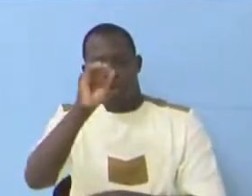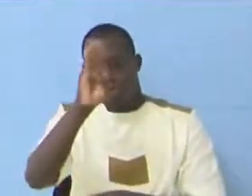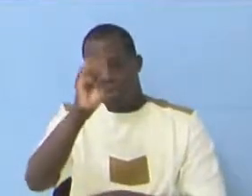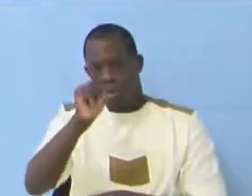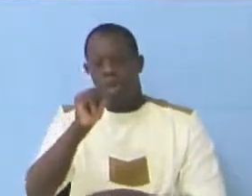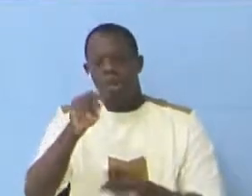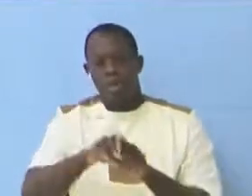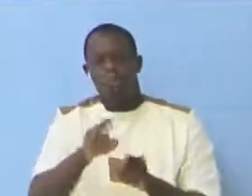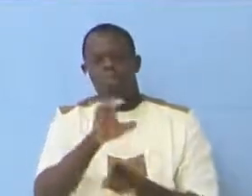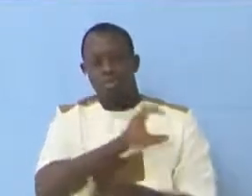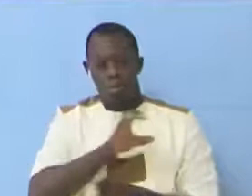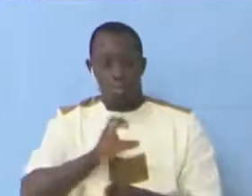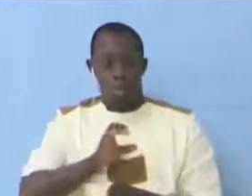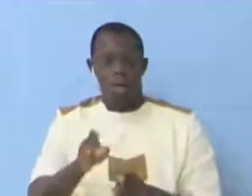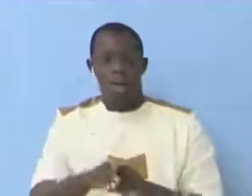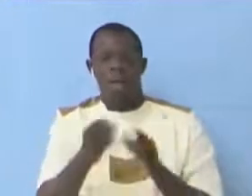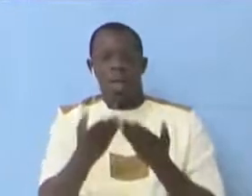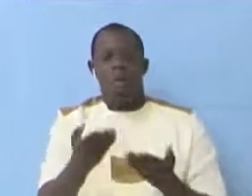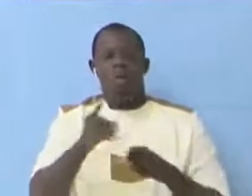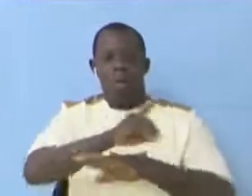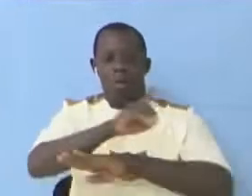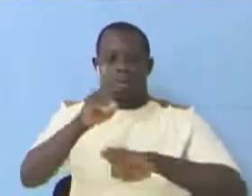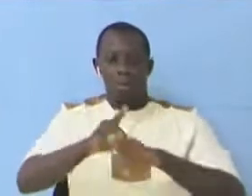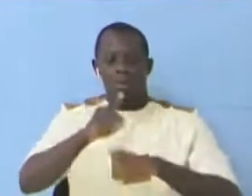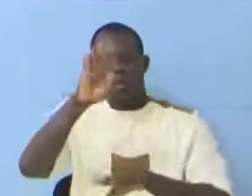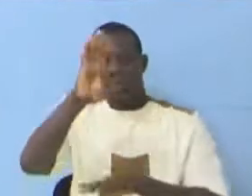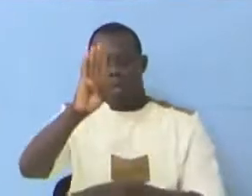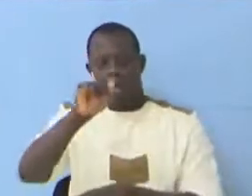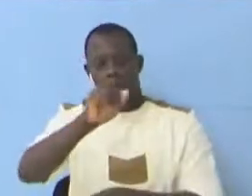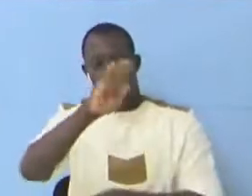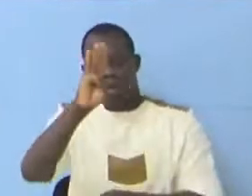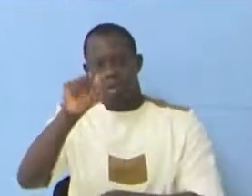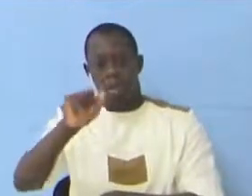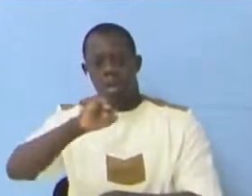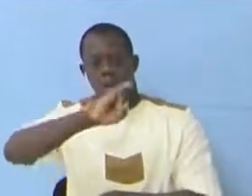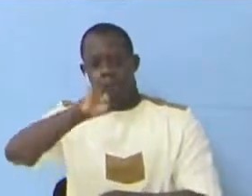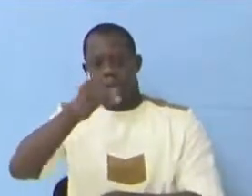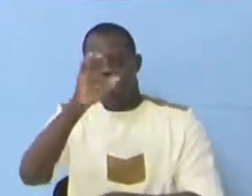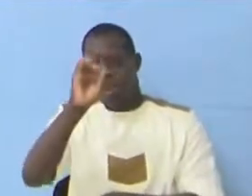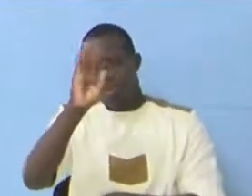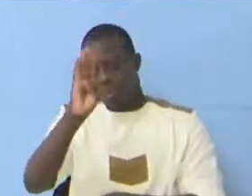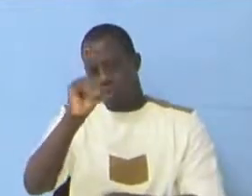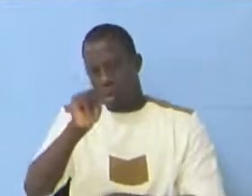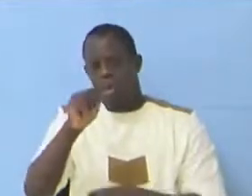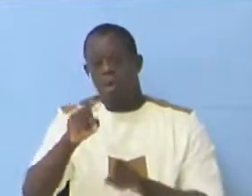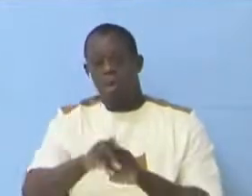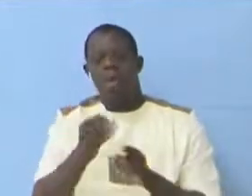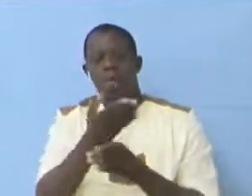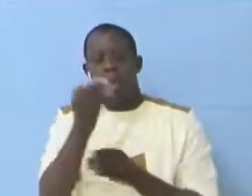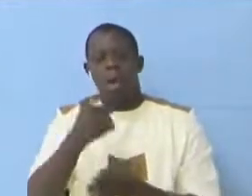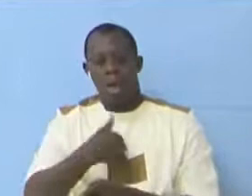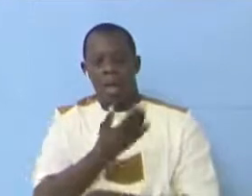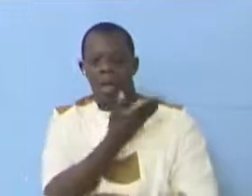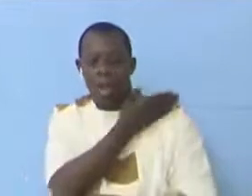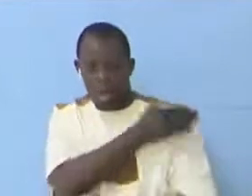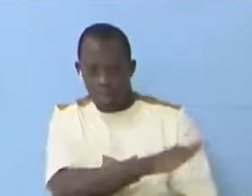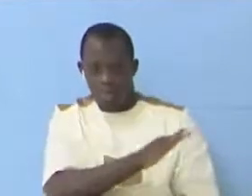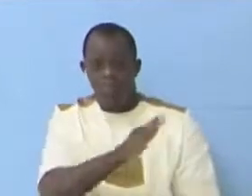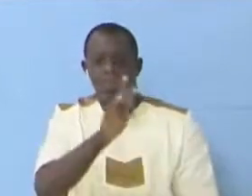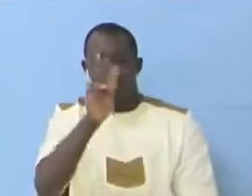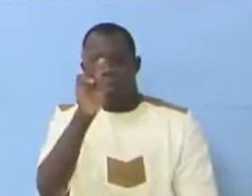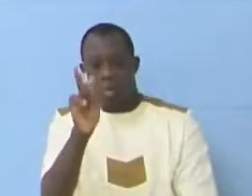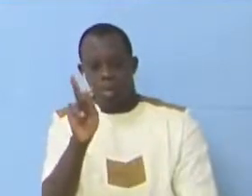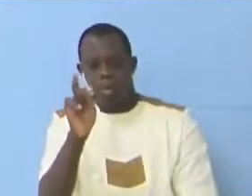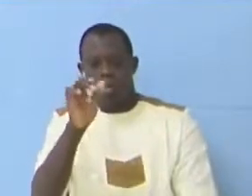The others, well, at Baba Job's residence, that's where I left Kausu Kamara and the